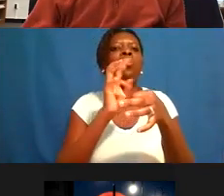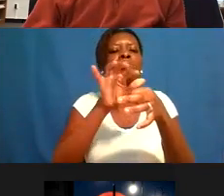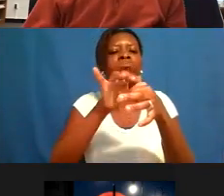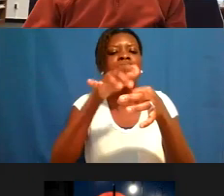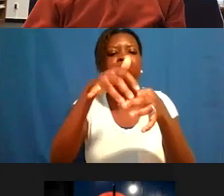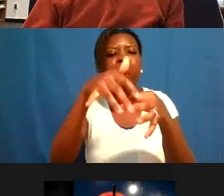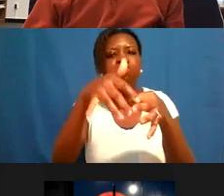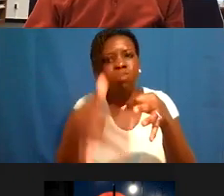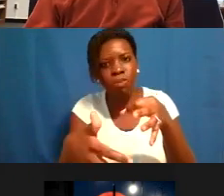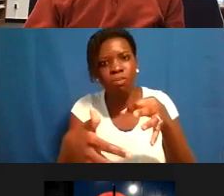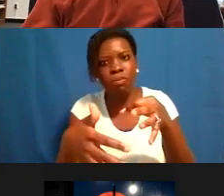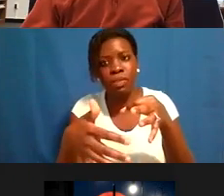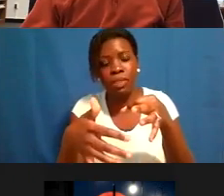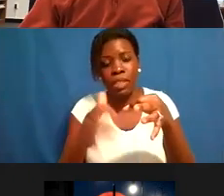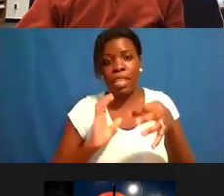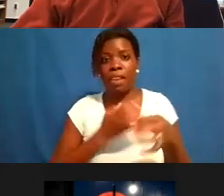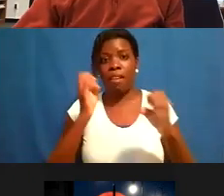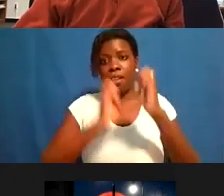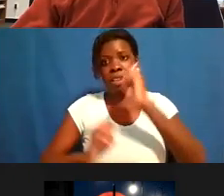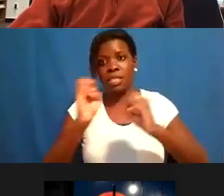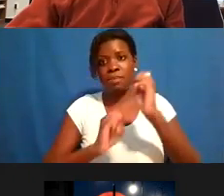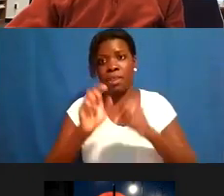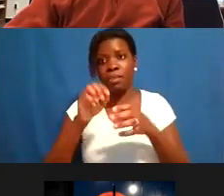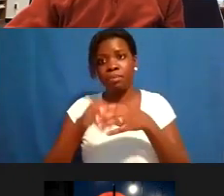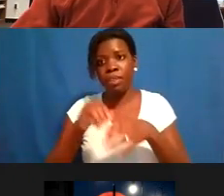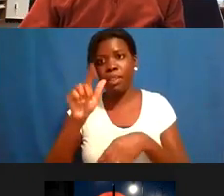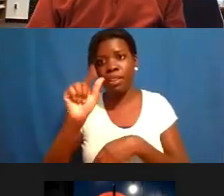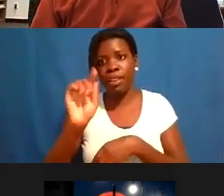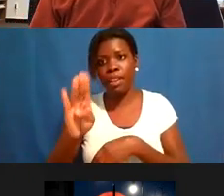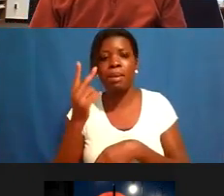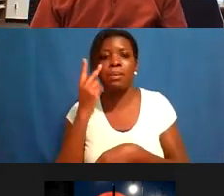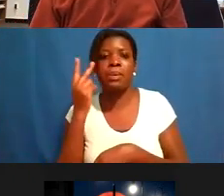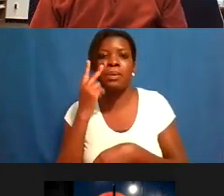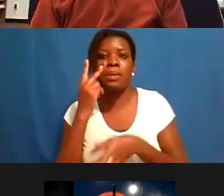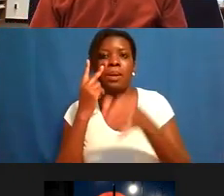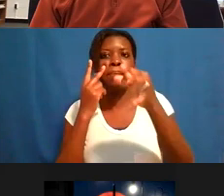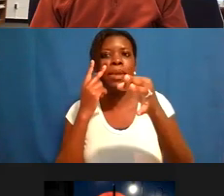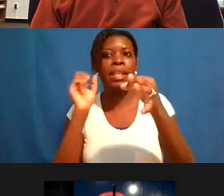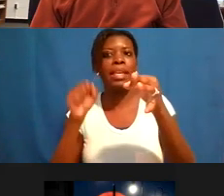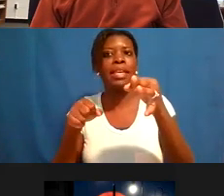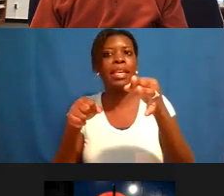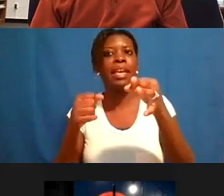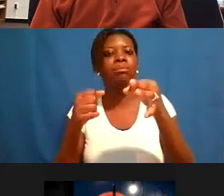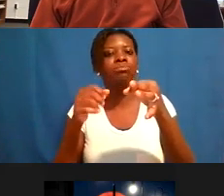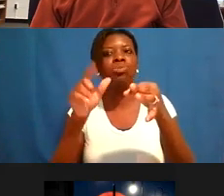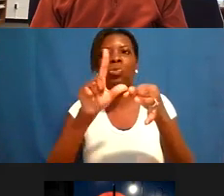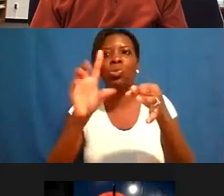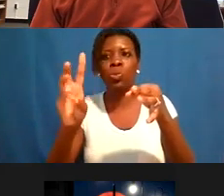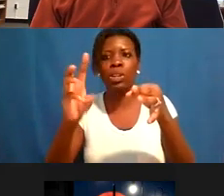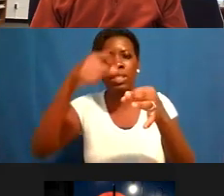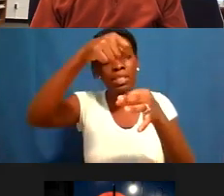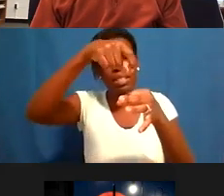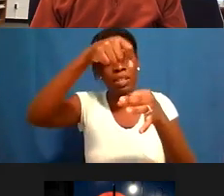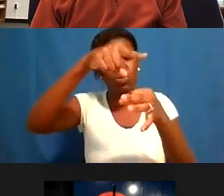penny. So in our experiment in the lab, we saw that the penny is able to hold 26 drops of water. Now,